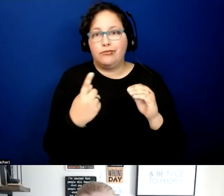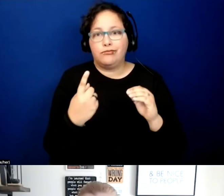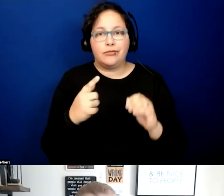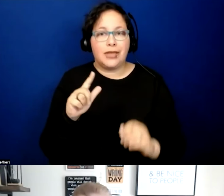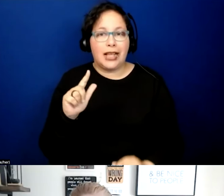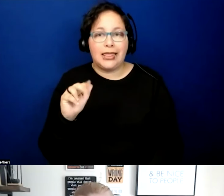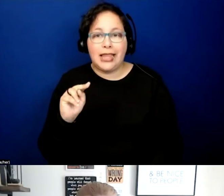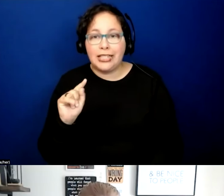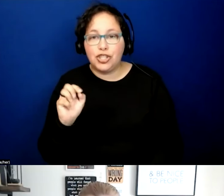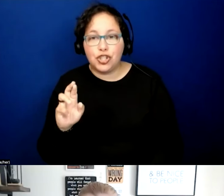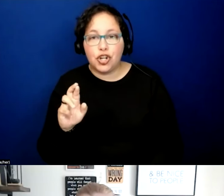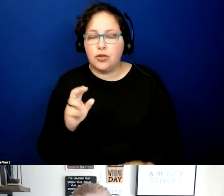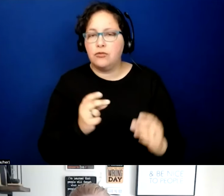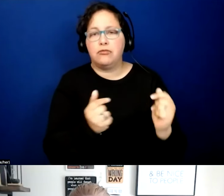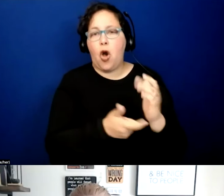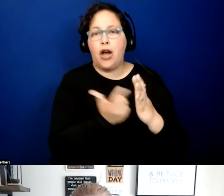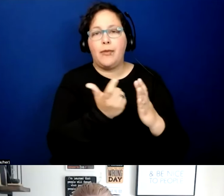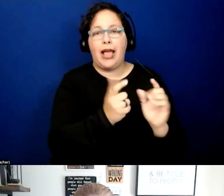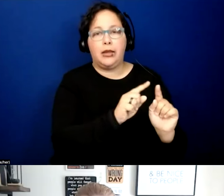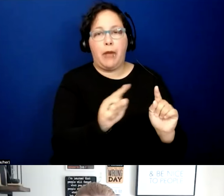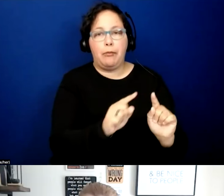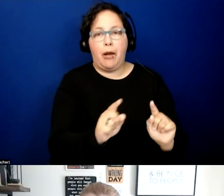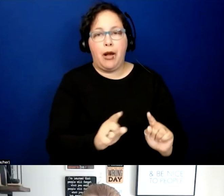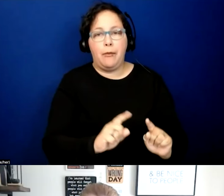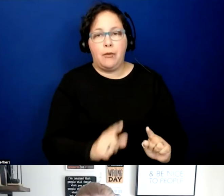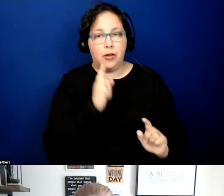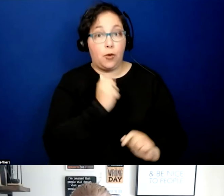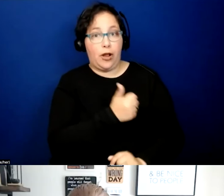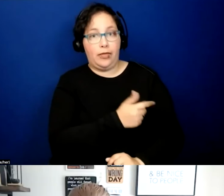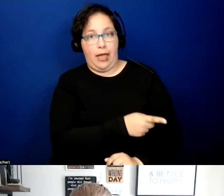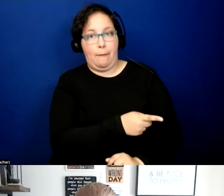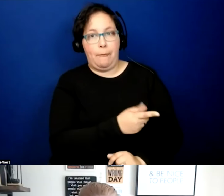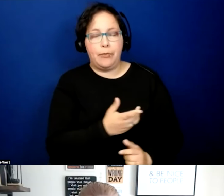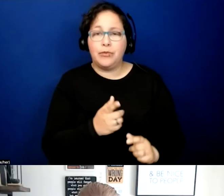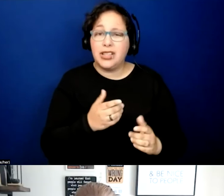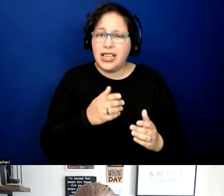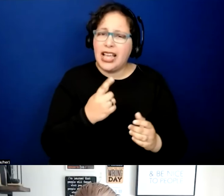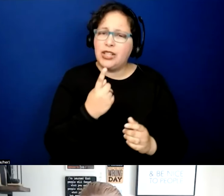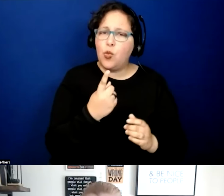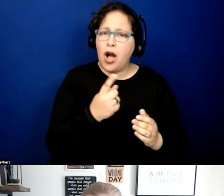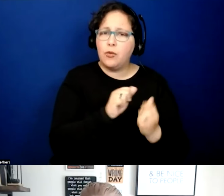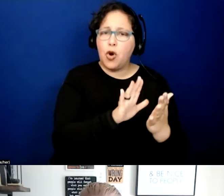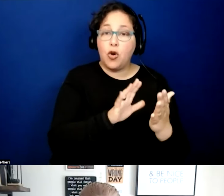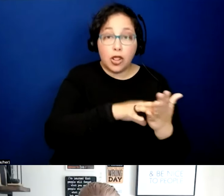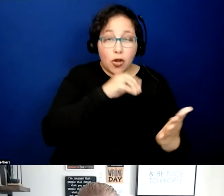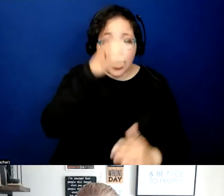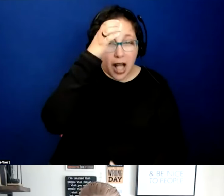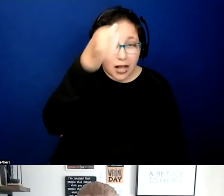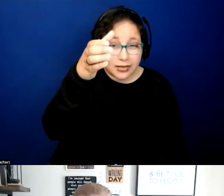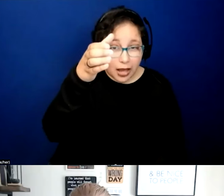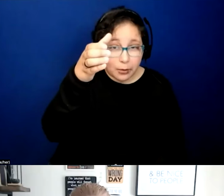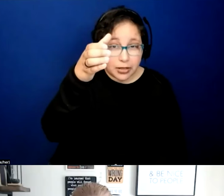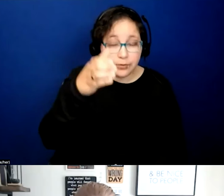kind of automatically format that? Because I think it's one thing to learn the concepts of programming and, learning